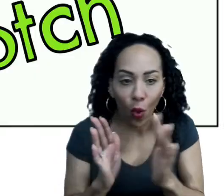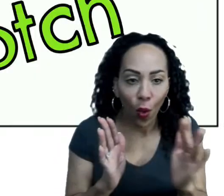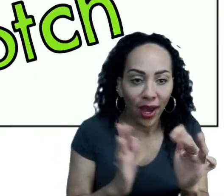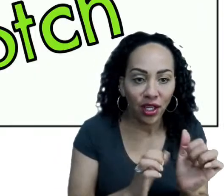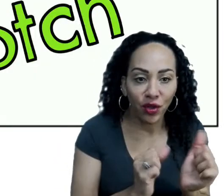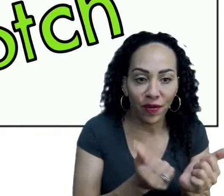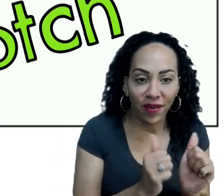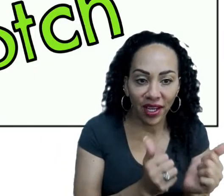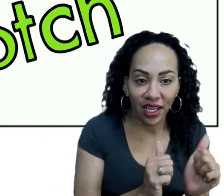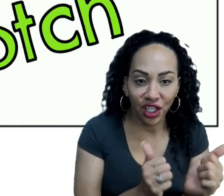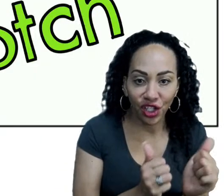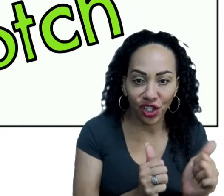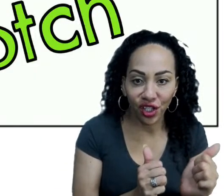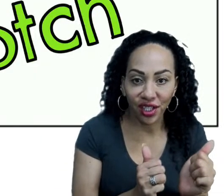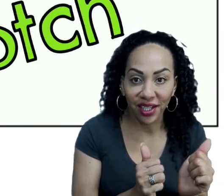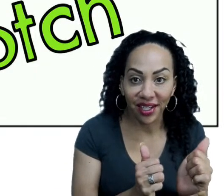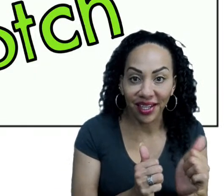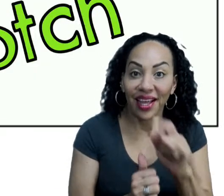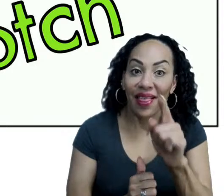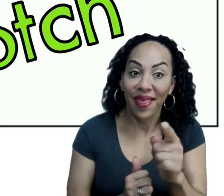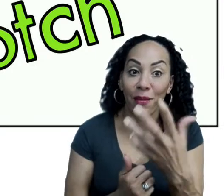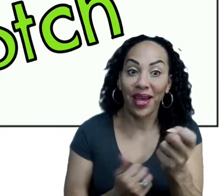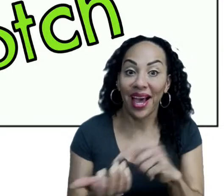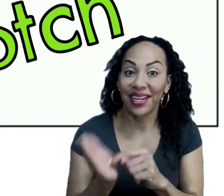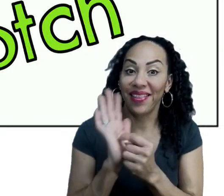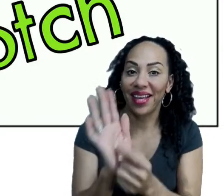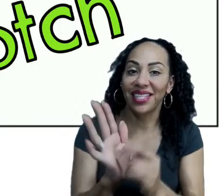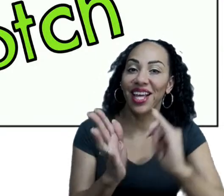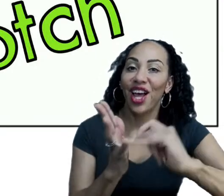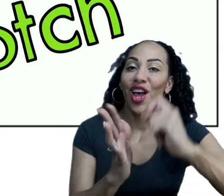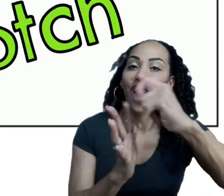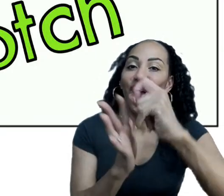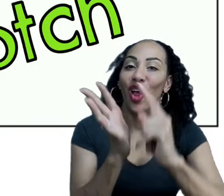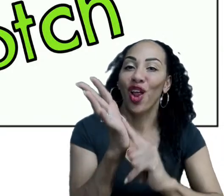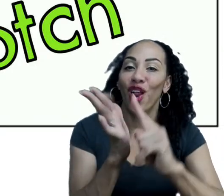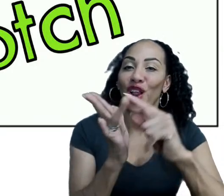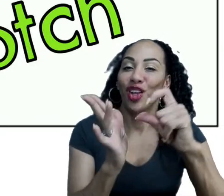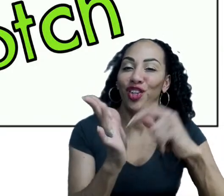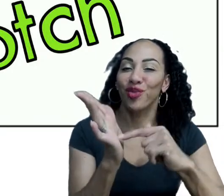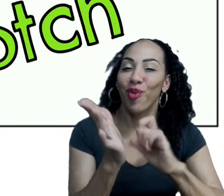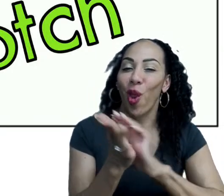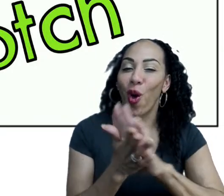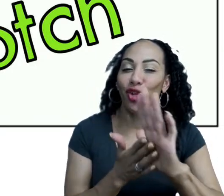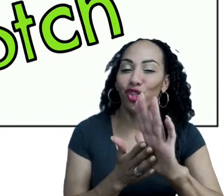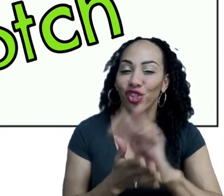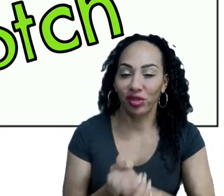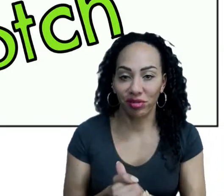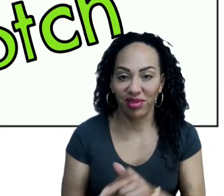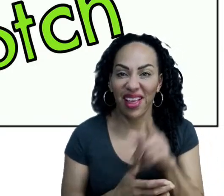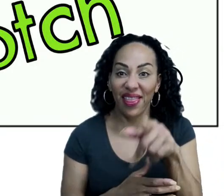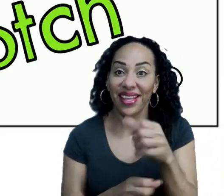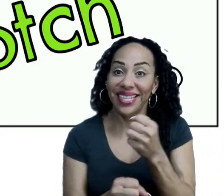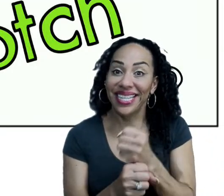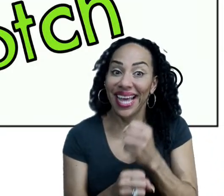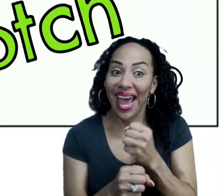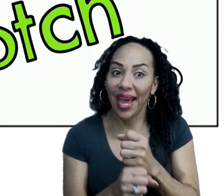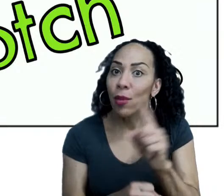was this, Splotch. This is what we came up with. This was a game for iPad,